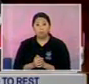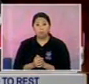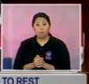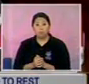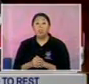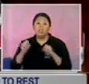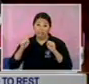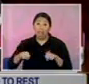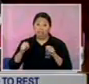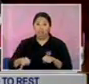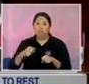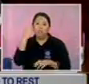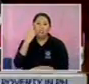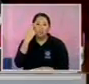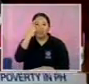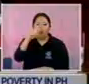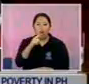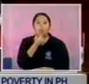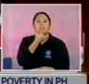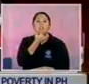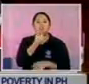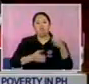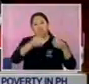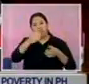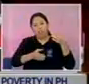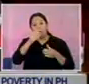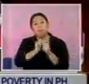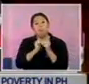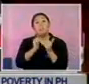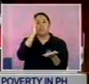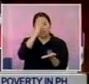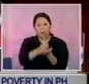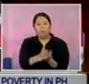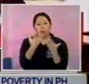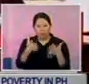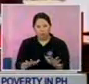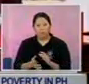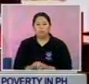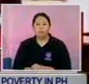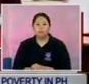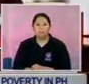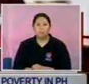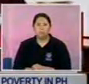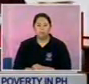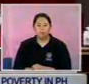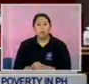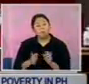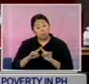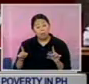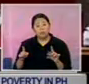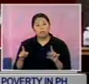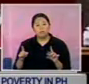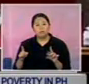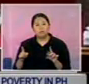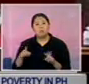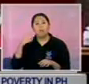a mistrial, which of course is not a part of our system of criminal procedure. But nonetheless, there